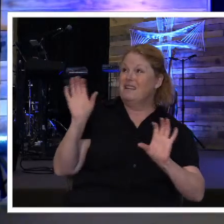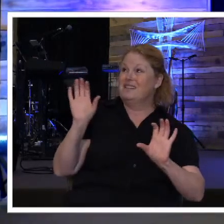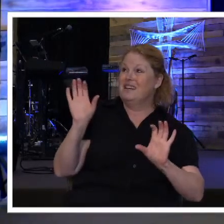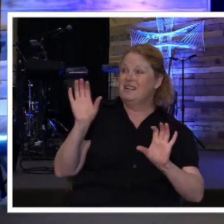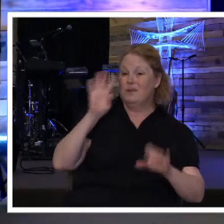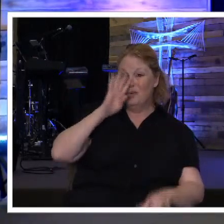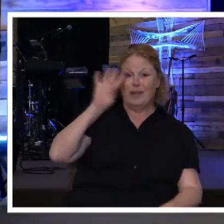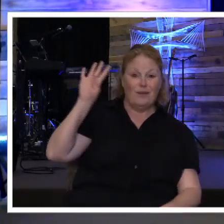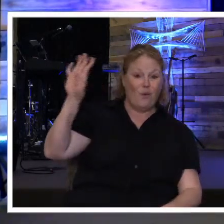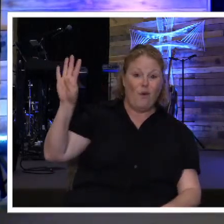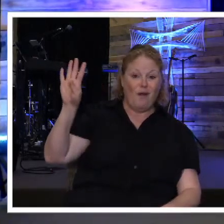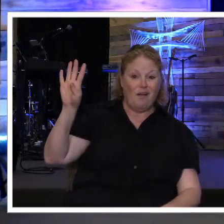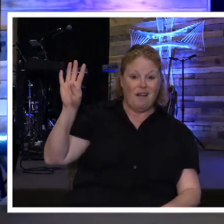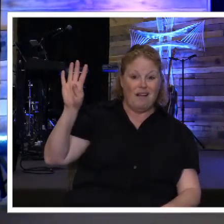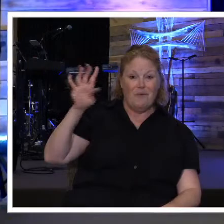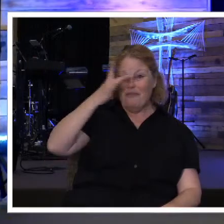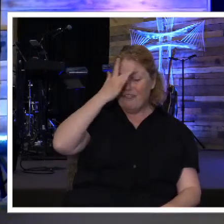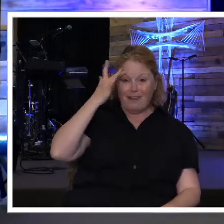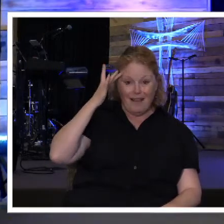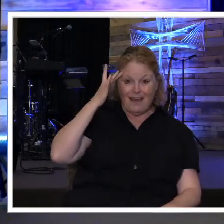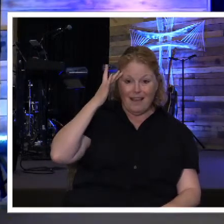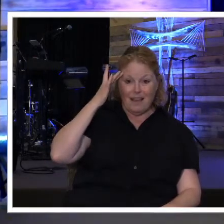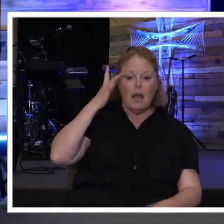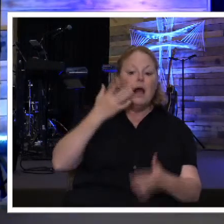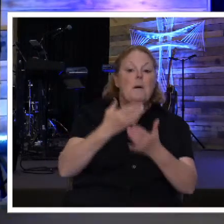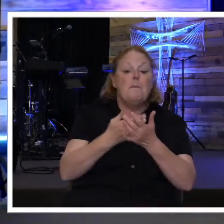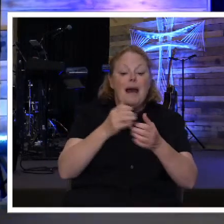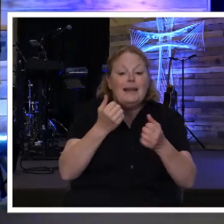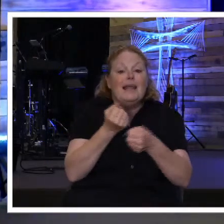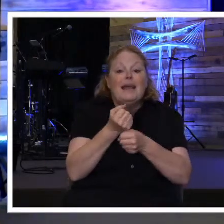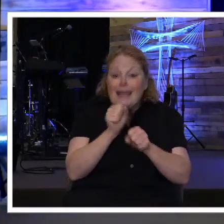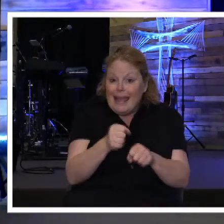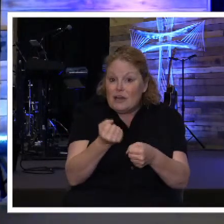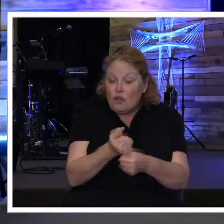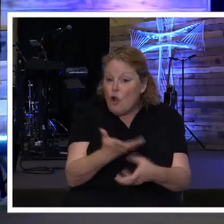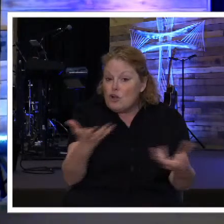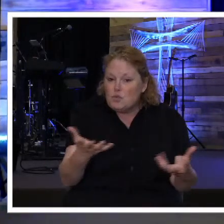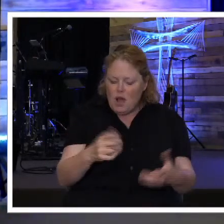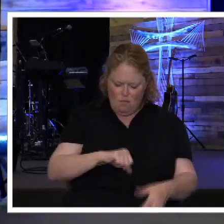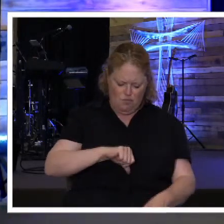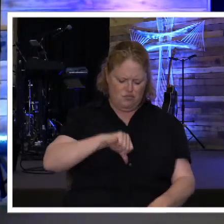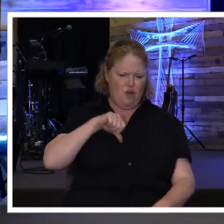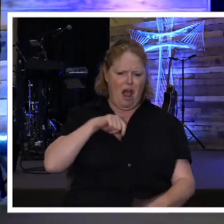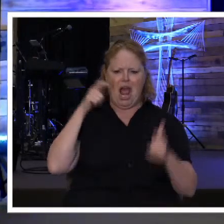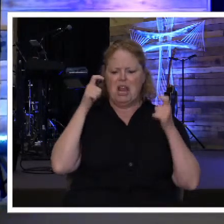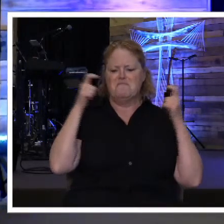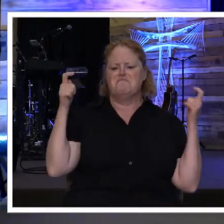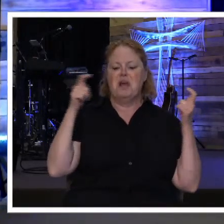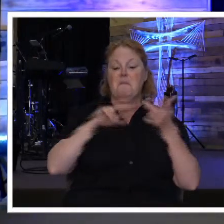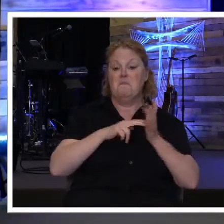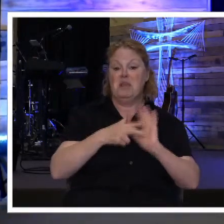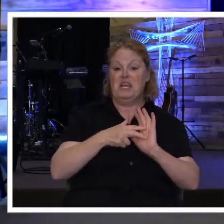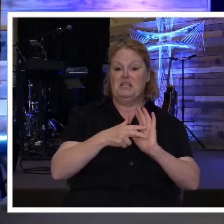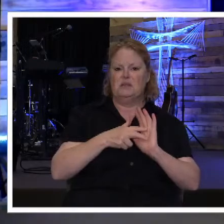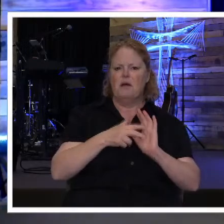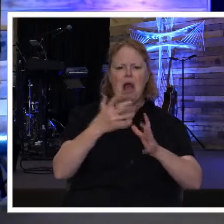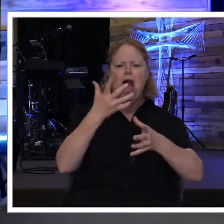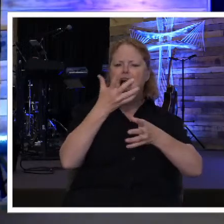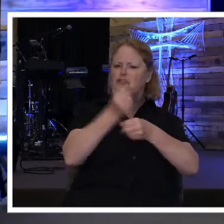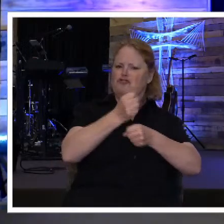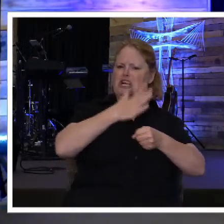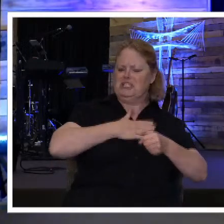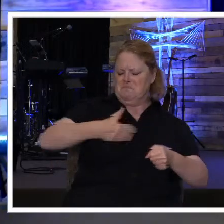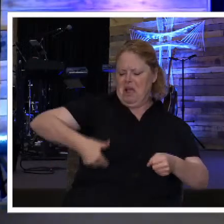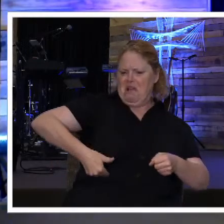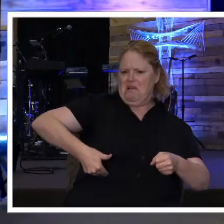given to us. Money can cause pride that leads one to trust their intuition over